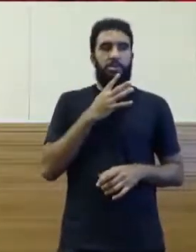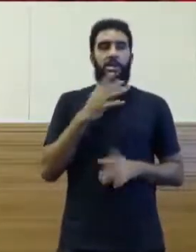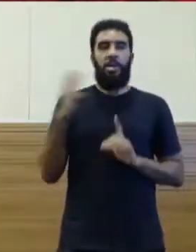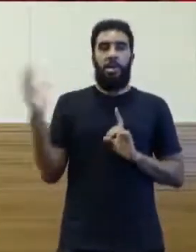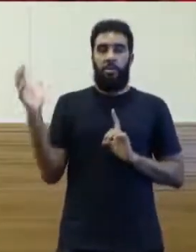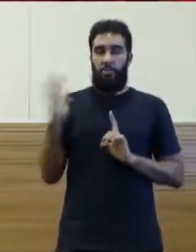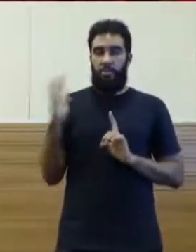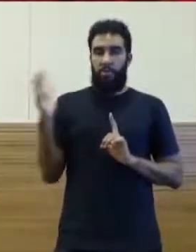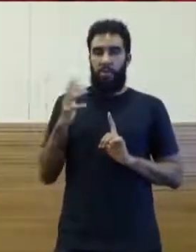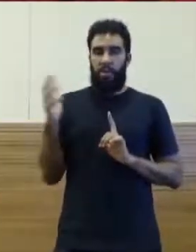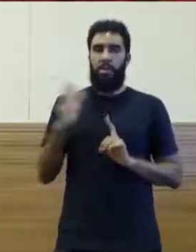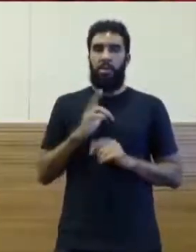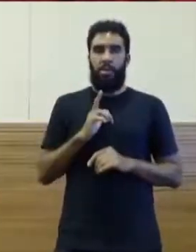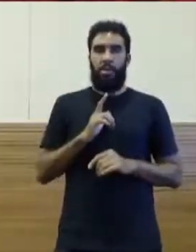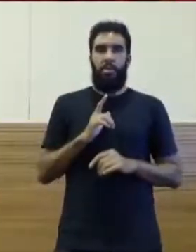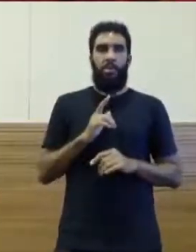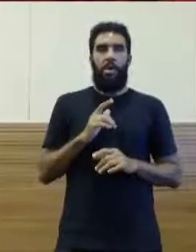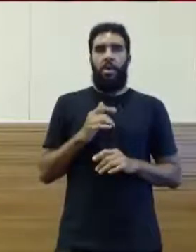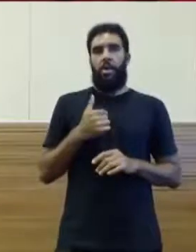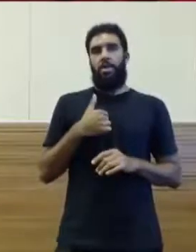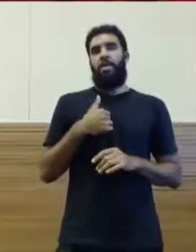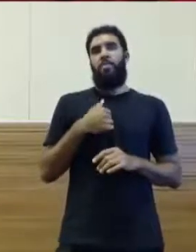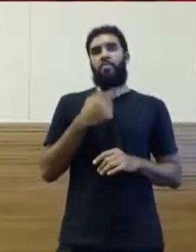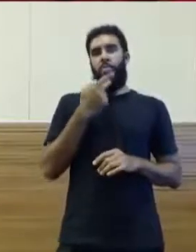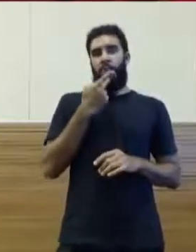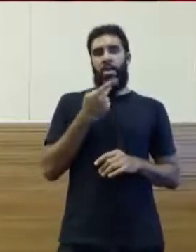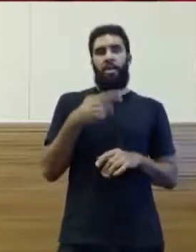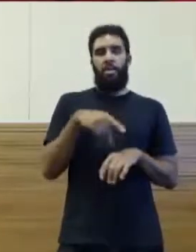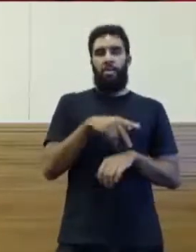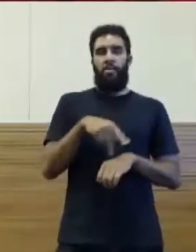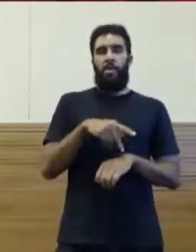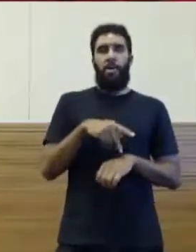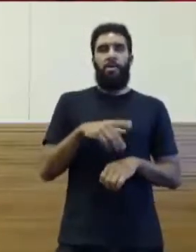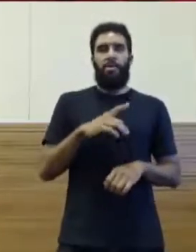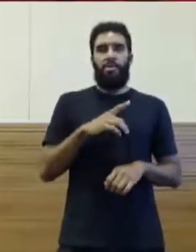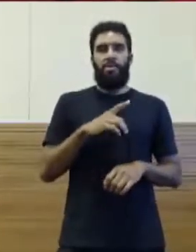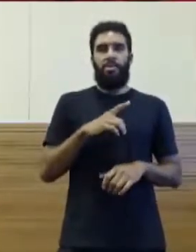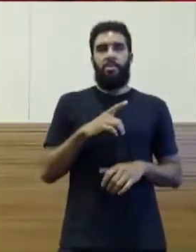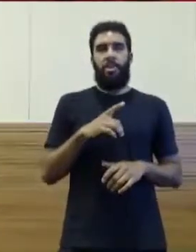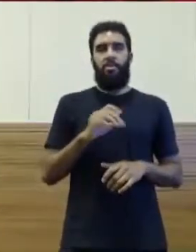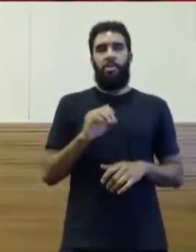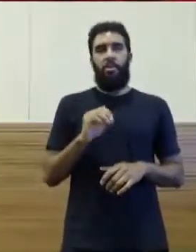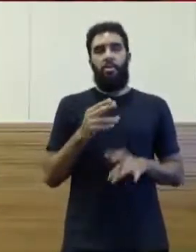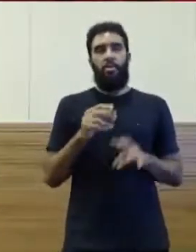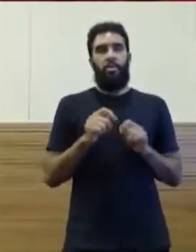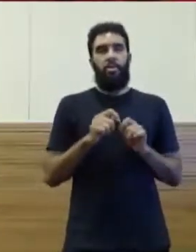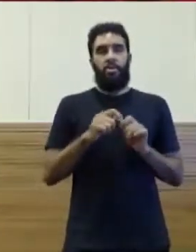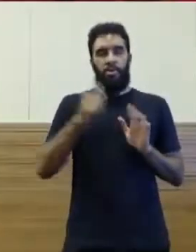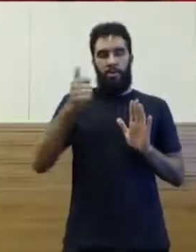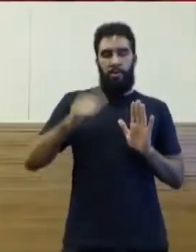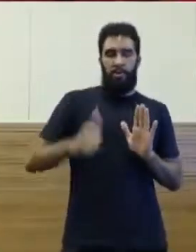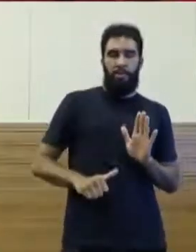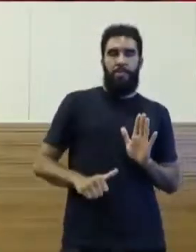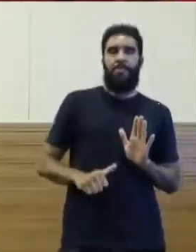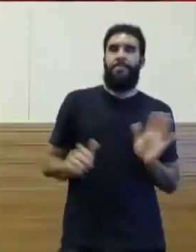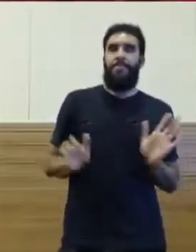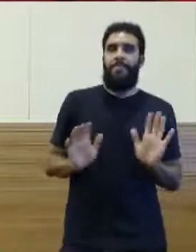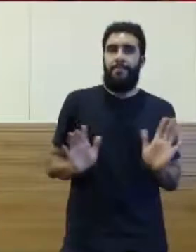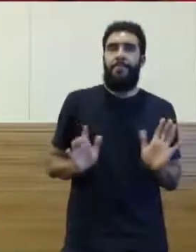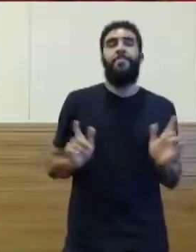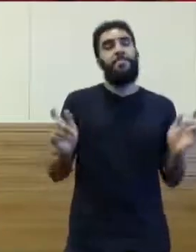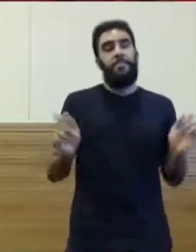What impacts would this guide have? I wouldn't say that the country had or made an evaluation